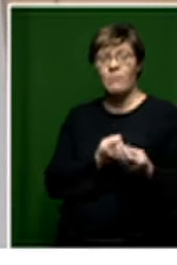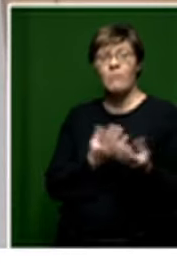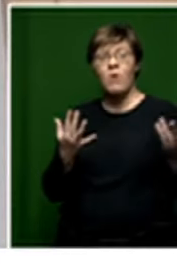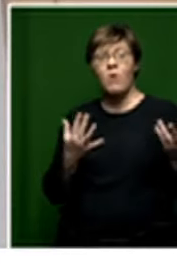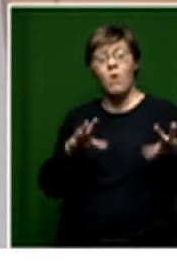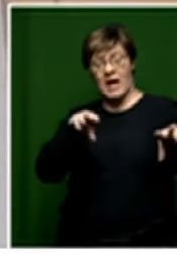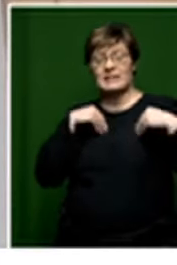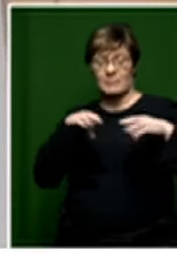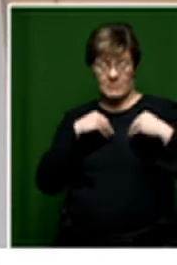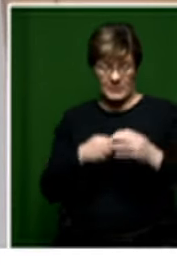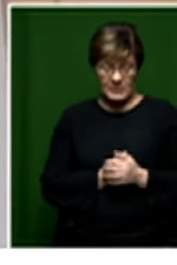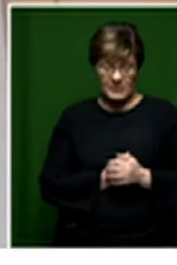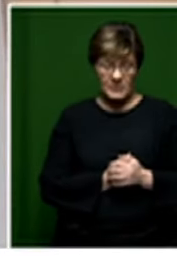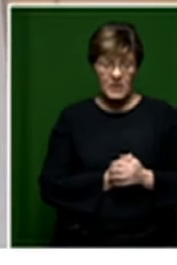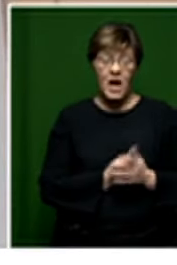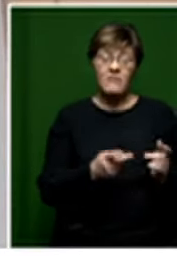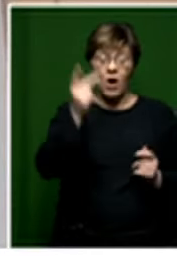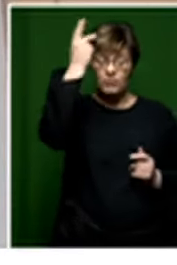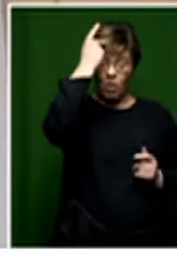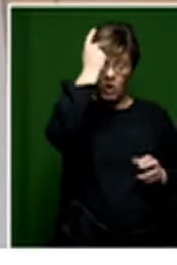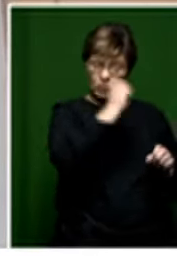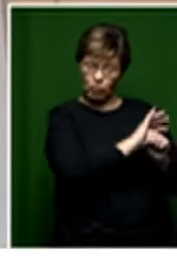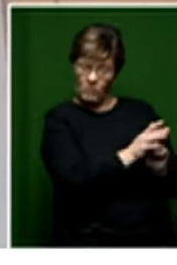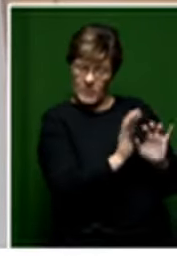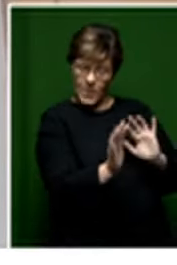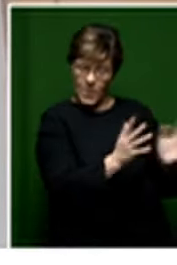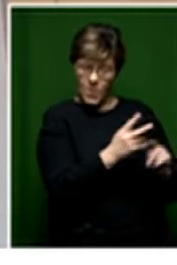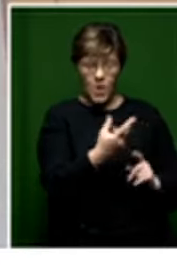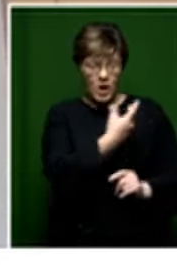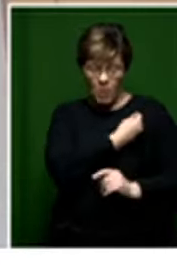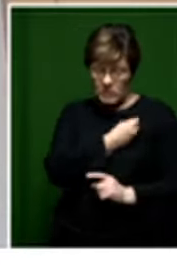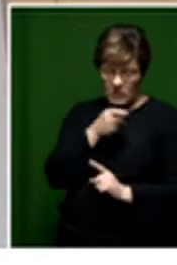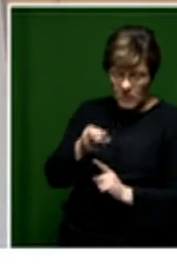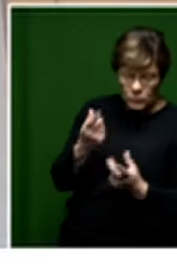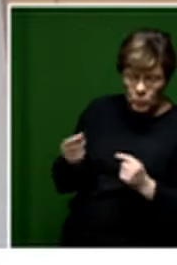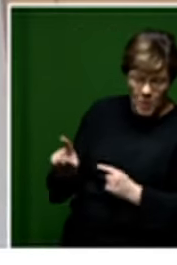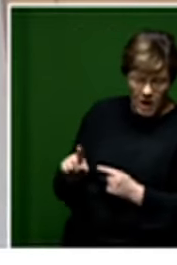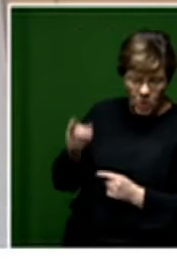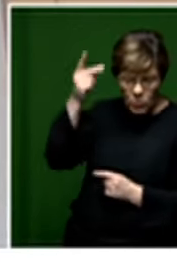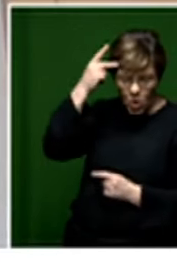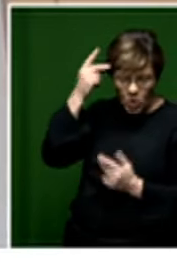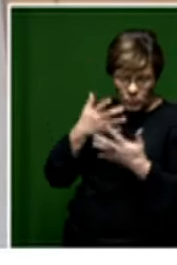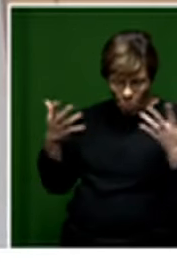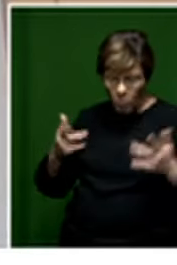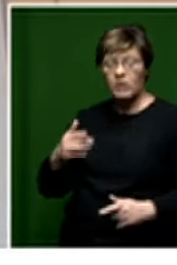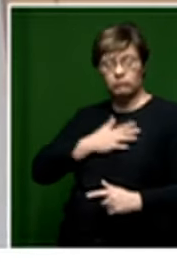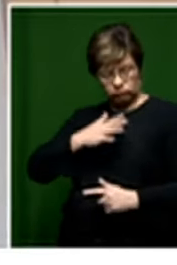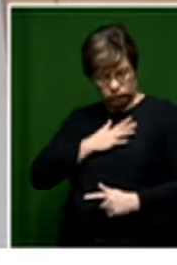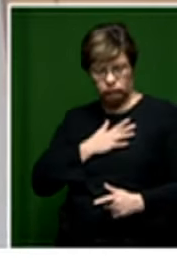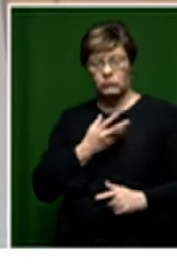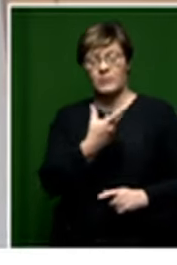of acceptance. So the more knowledge people are getting, it actually tends to promote a willingness to take